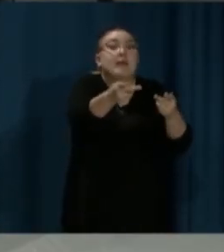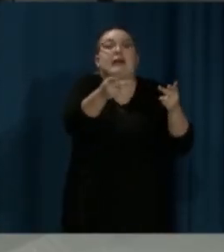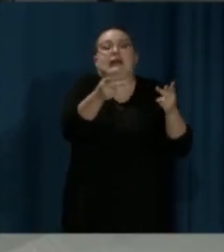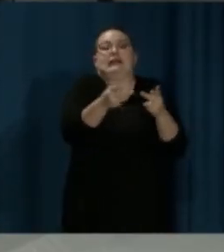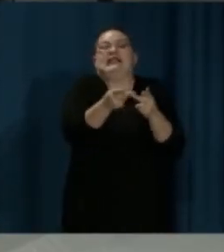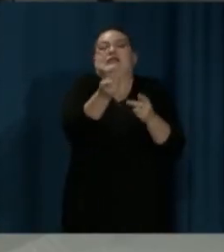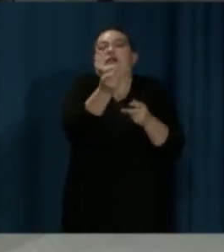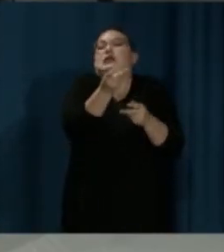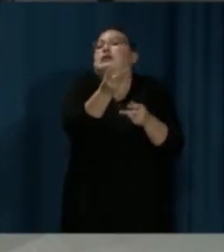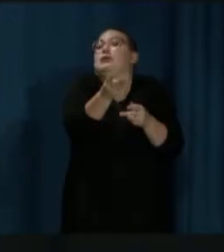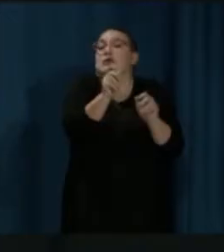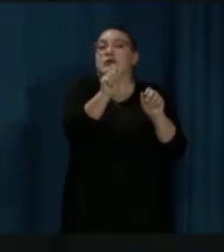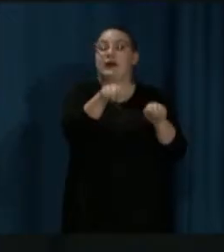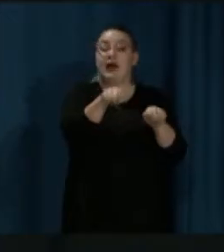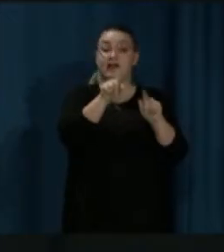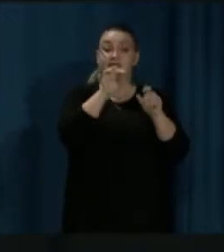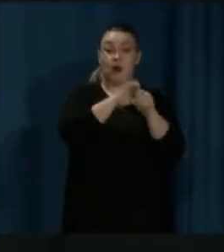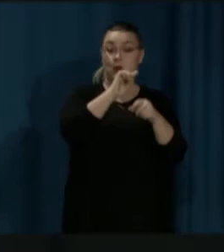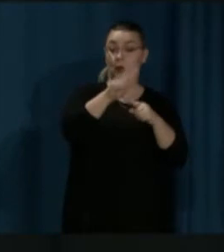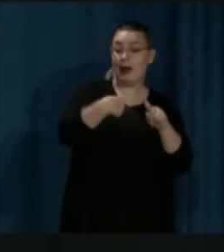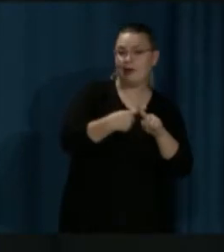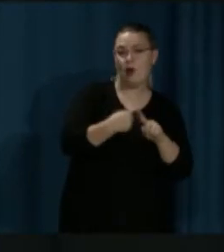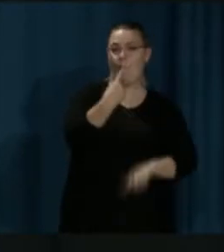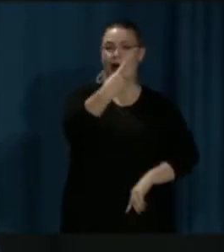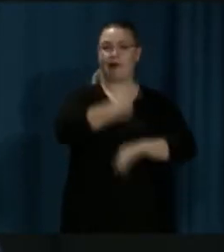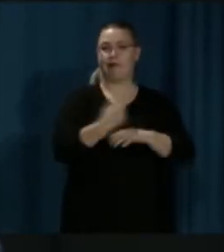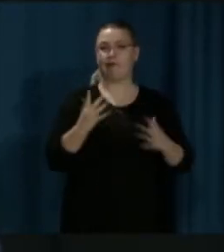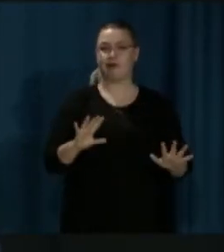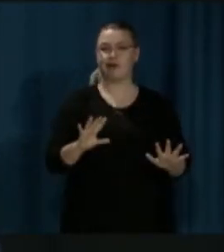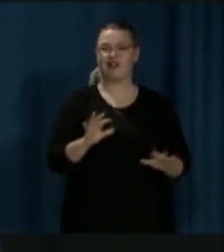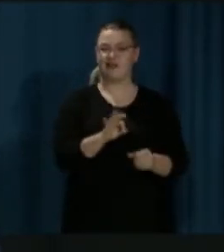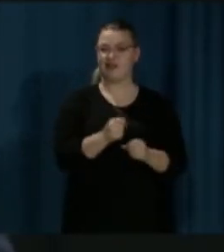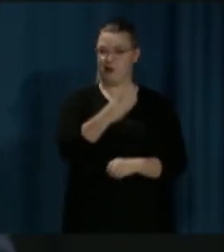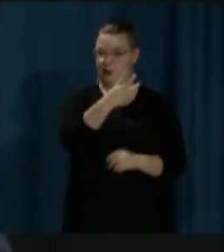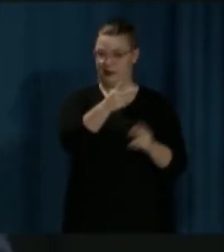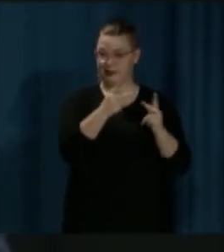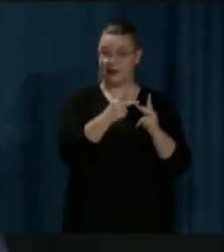day. Right. From the league's perspective, the more people that are able